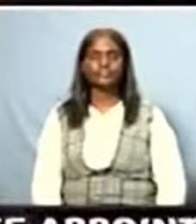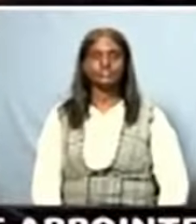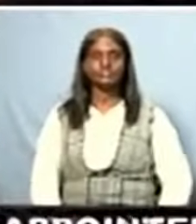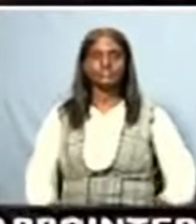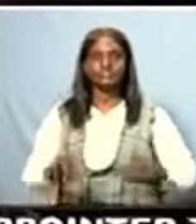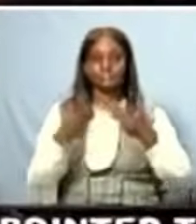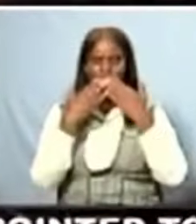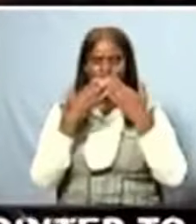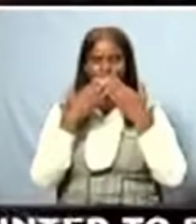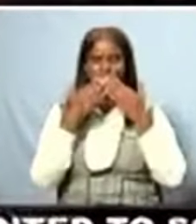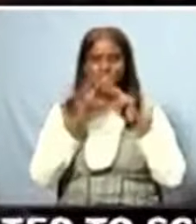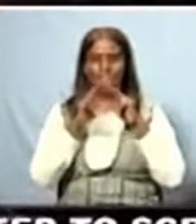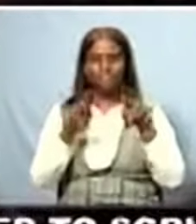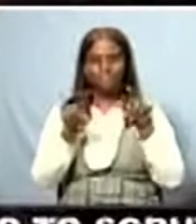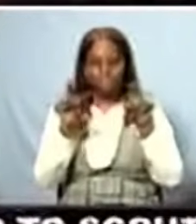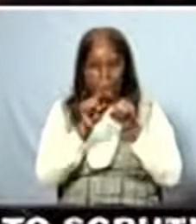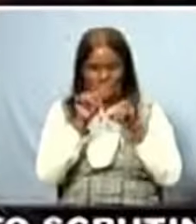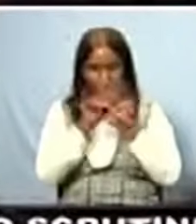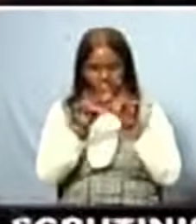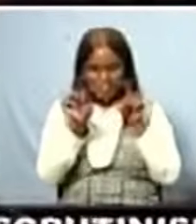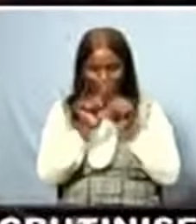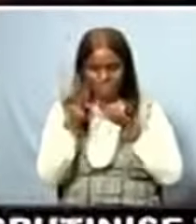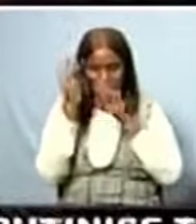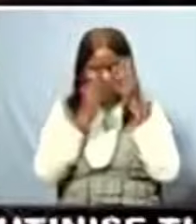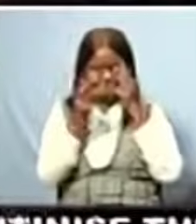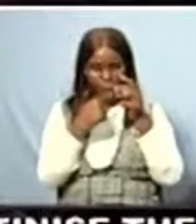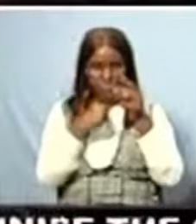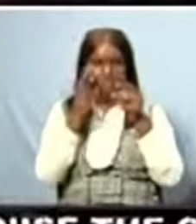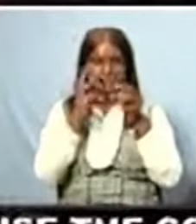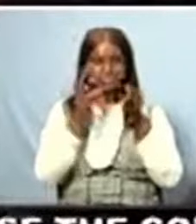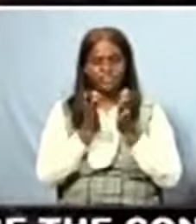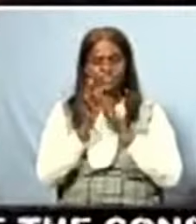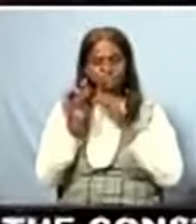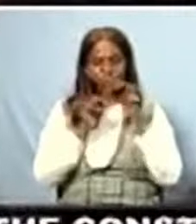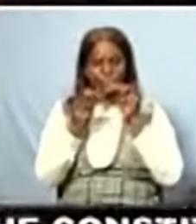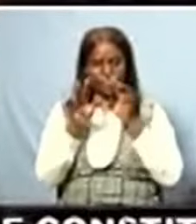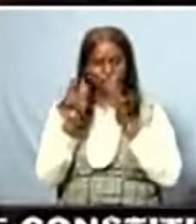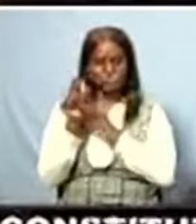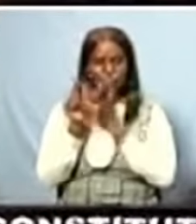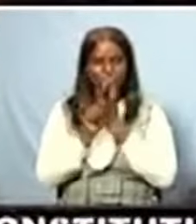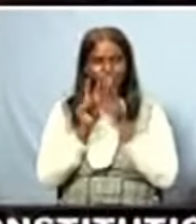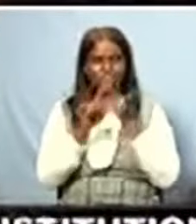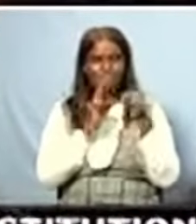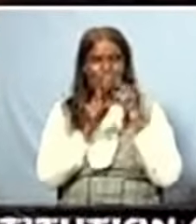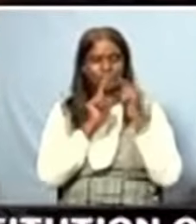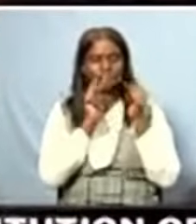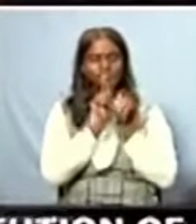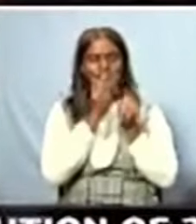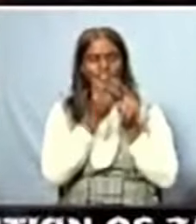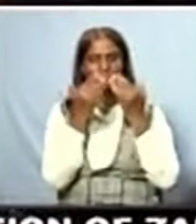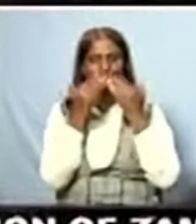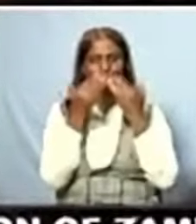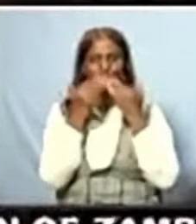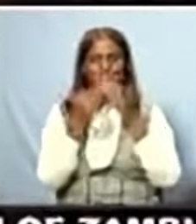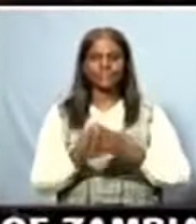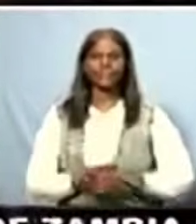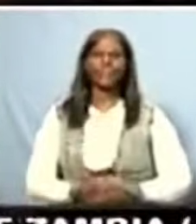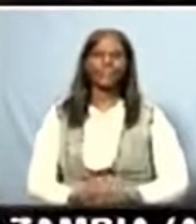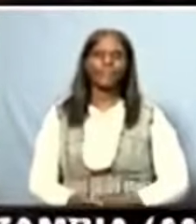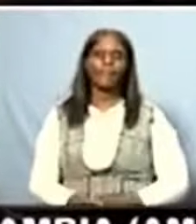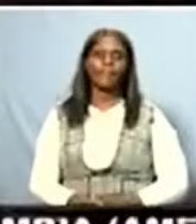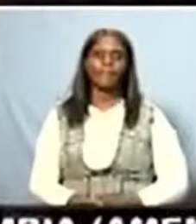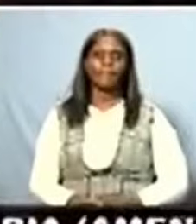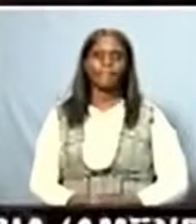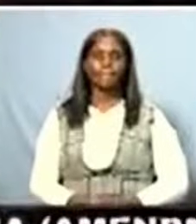Thank you, Chair. On that particular question, I'll ask our Manager Legal to speak to it. Thank you.